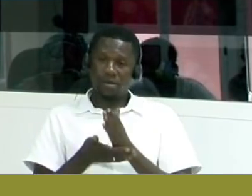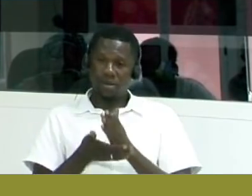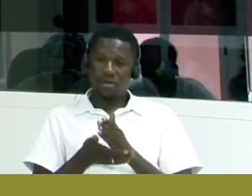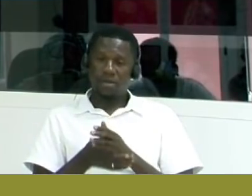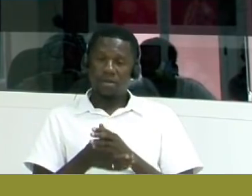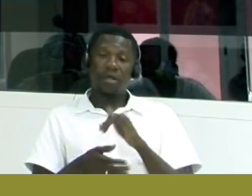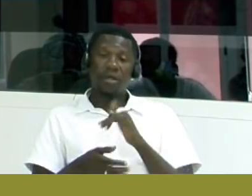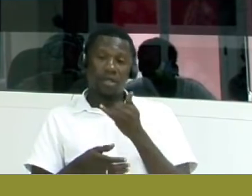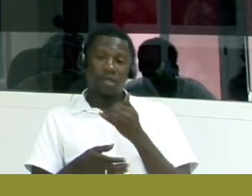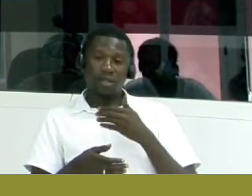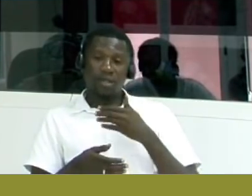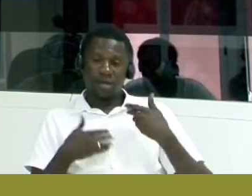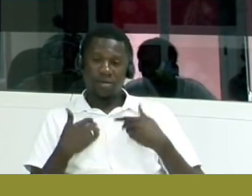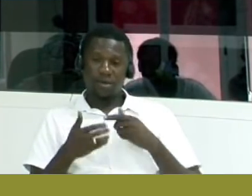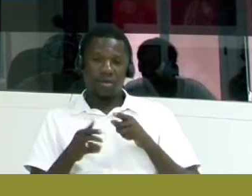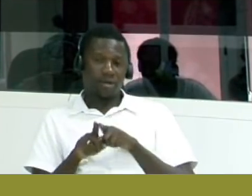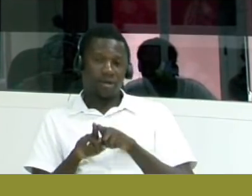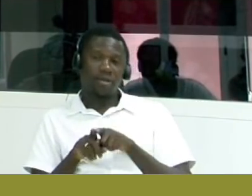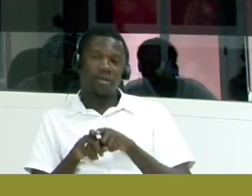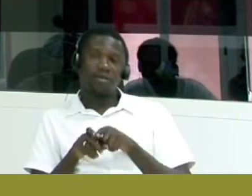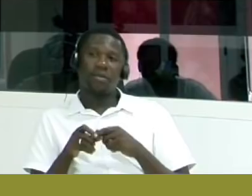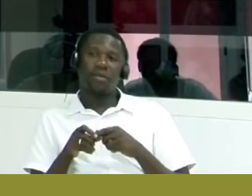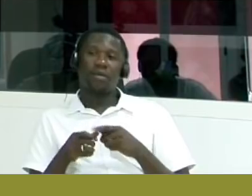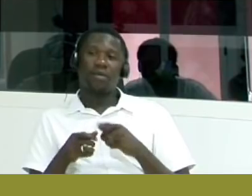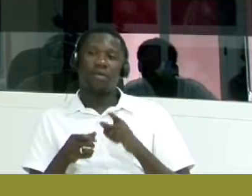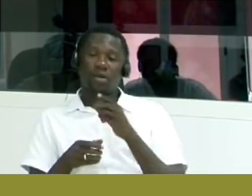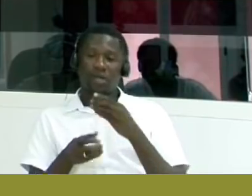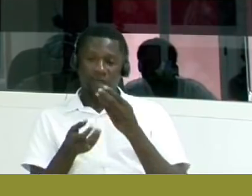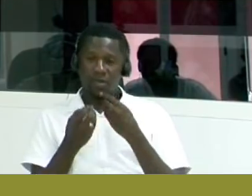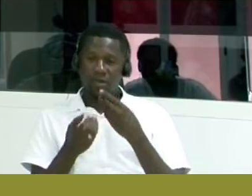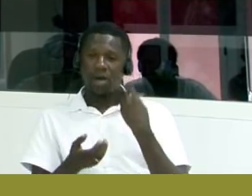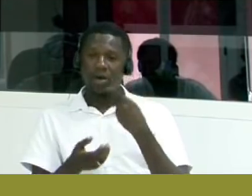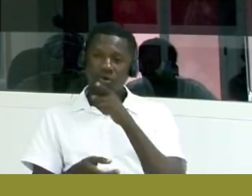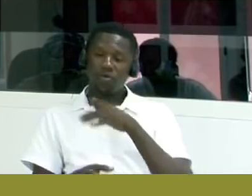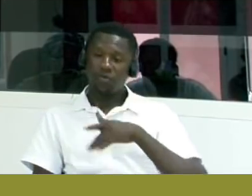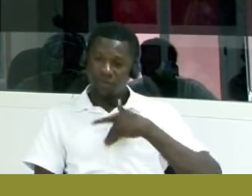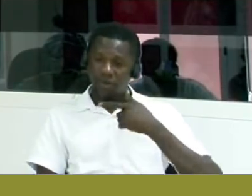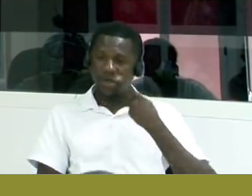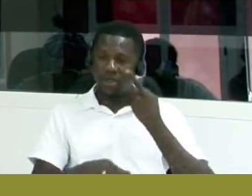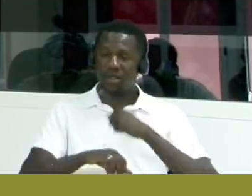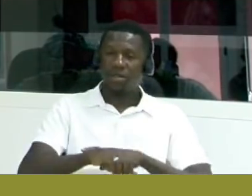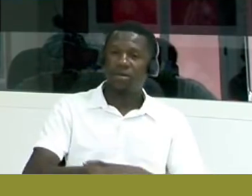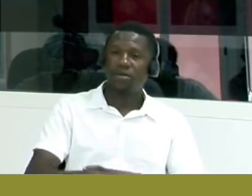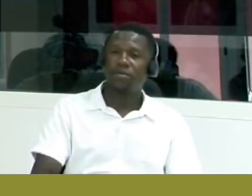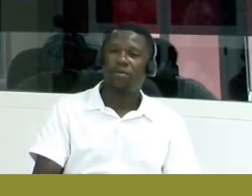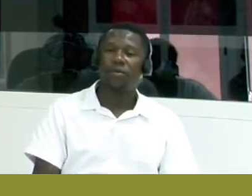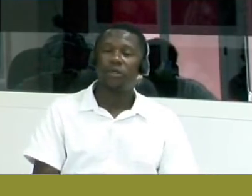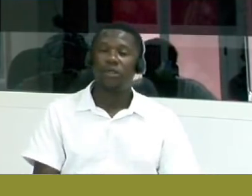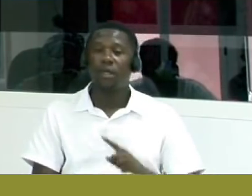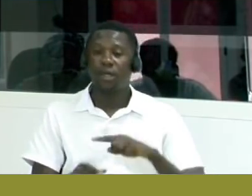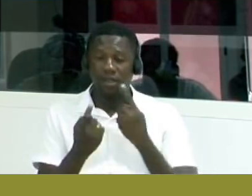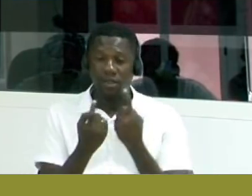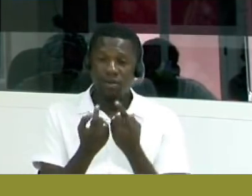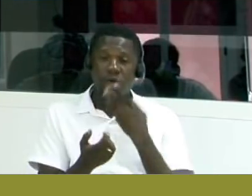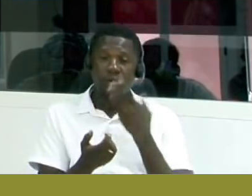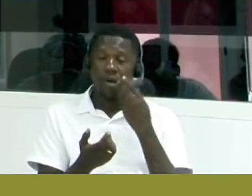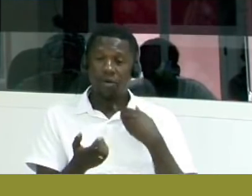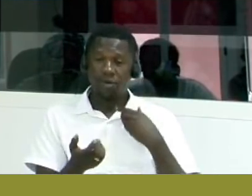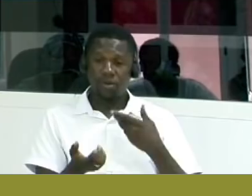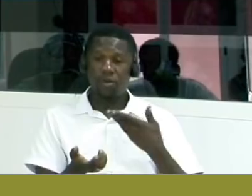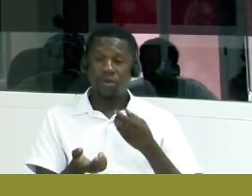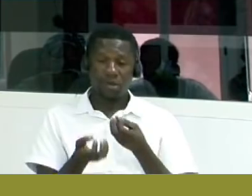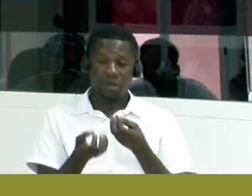relative. but you can tell us how you felt at the time. The thing is, when I was told that they were